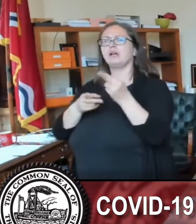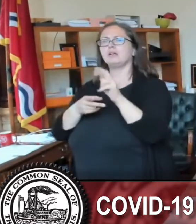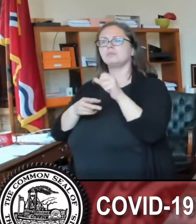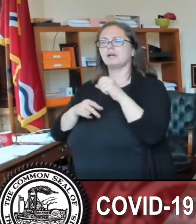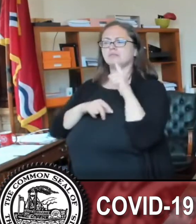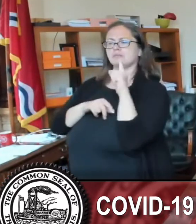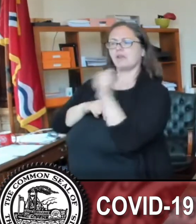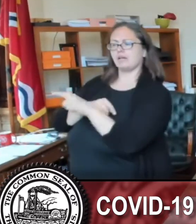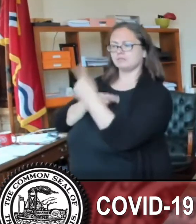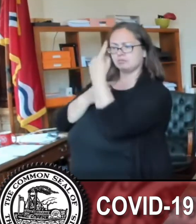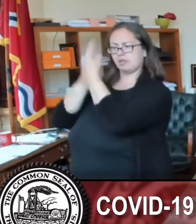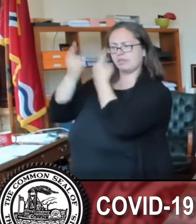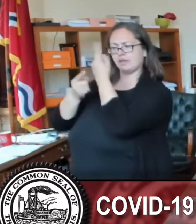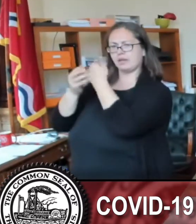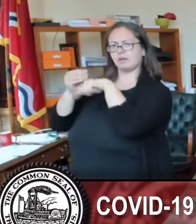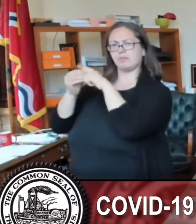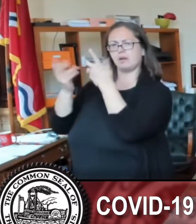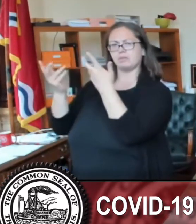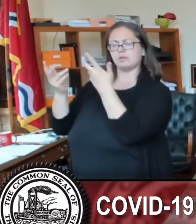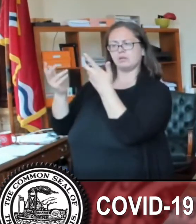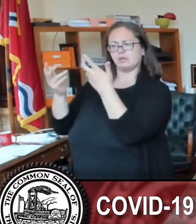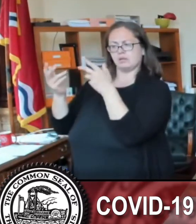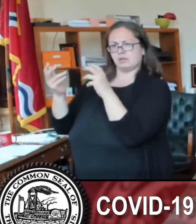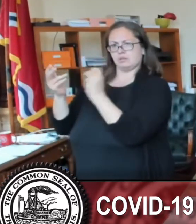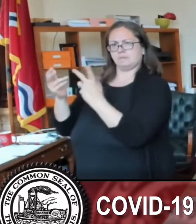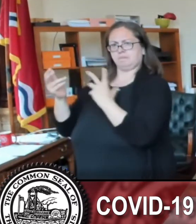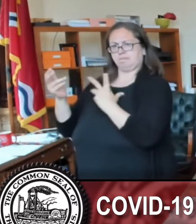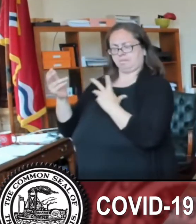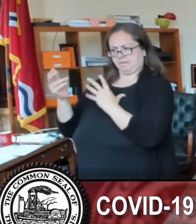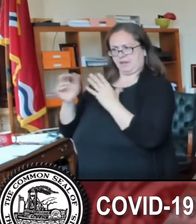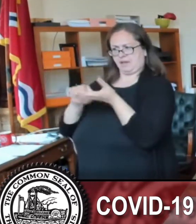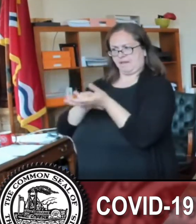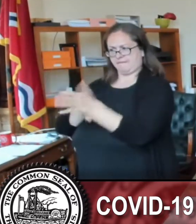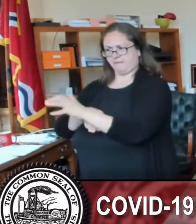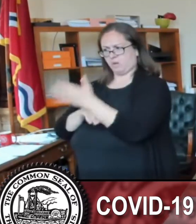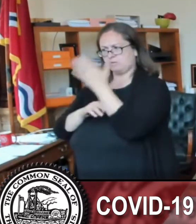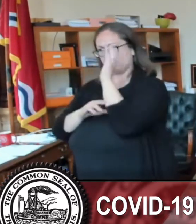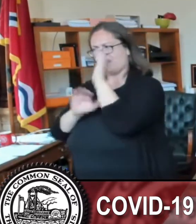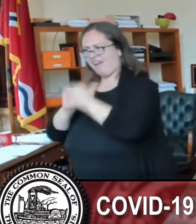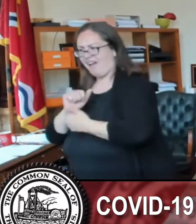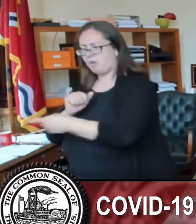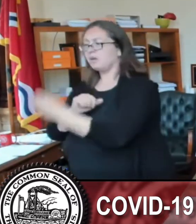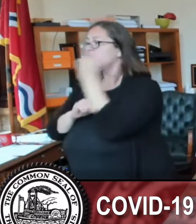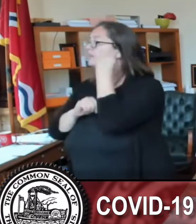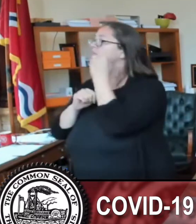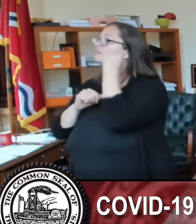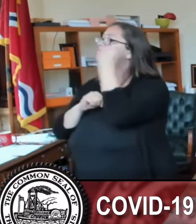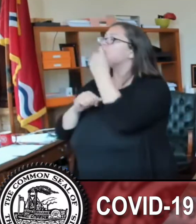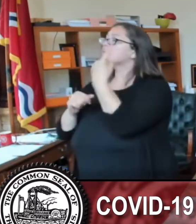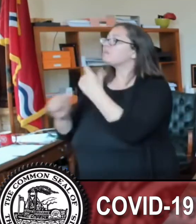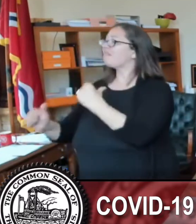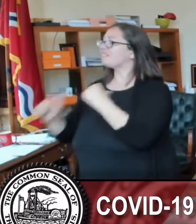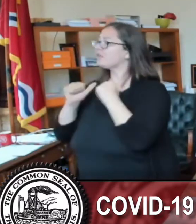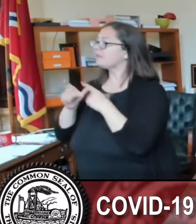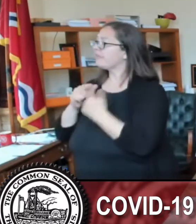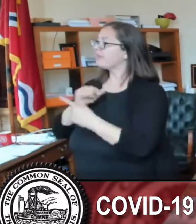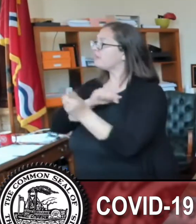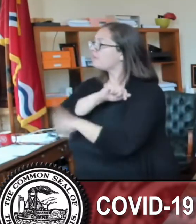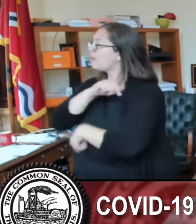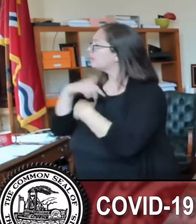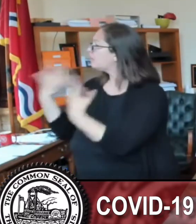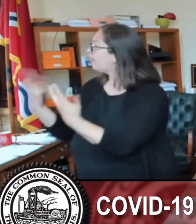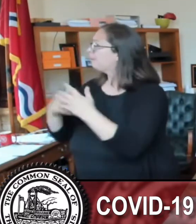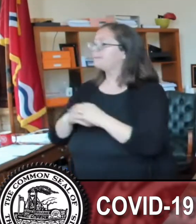thoughts about how you envision that being enforced and if there are any penalties for not doing it. So, you know,